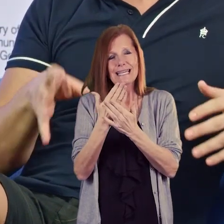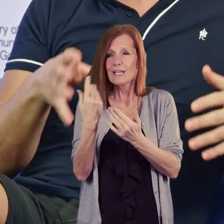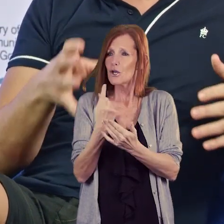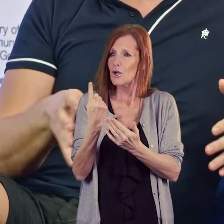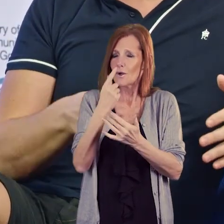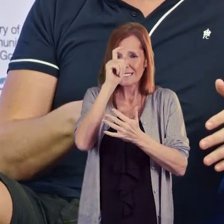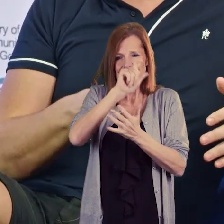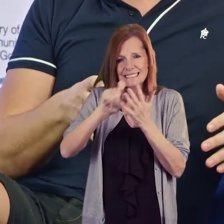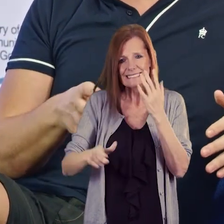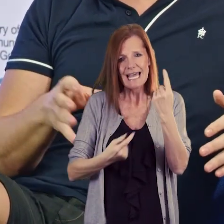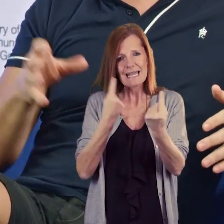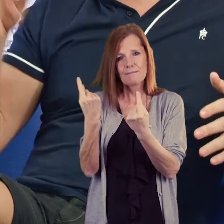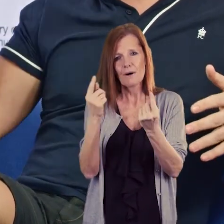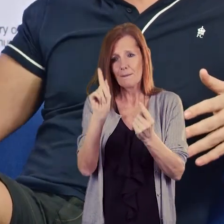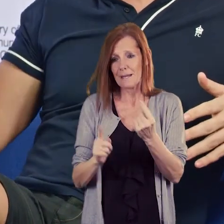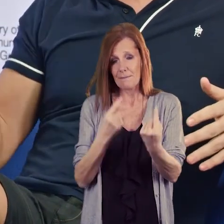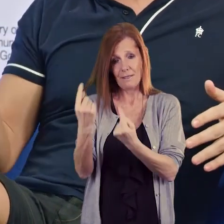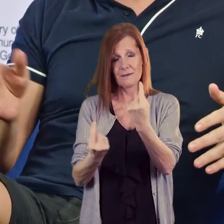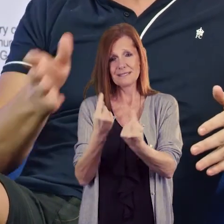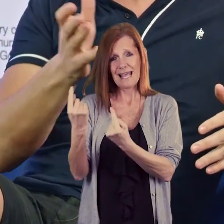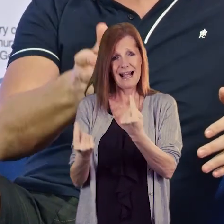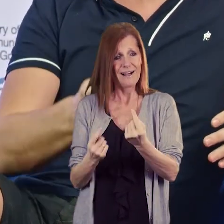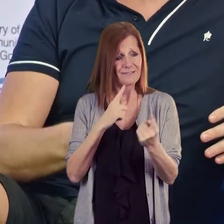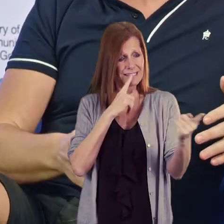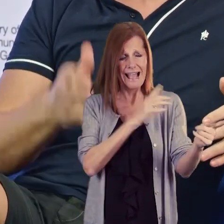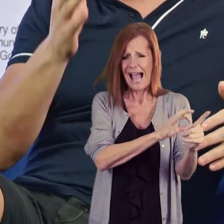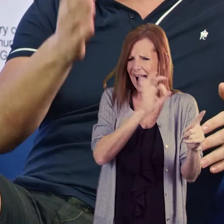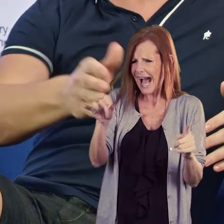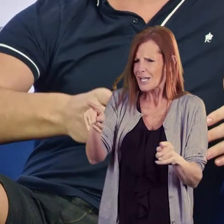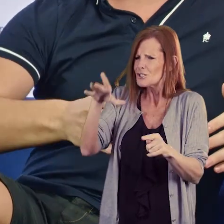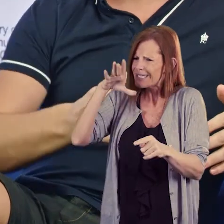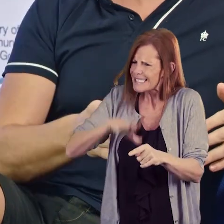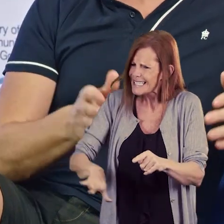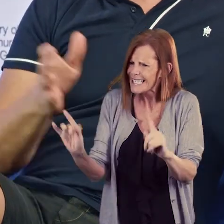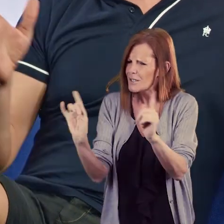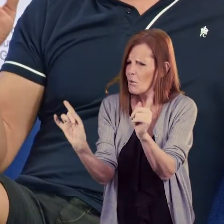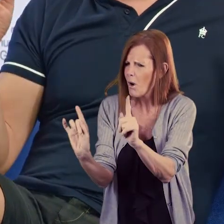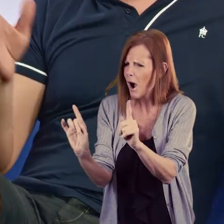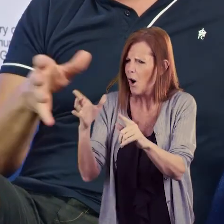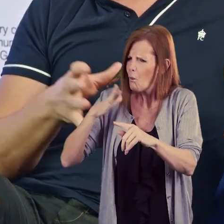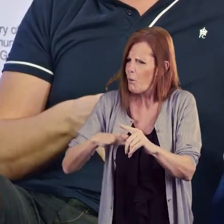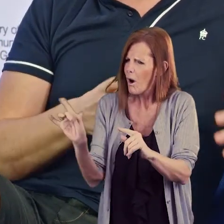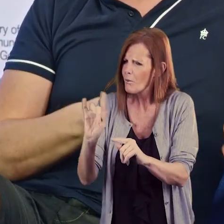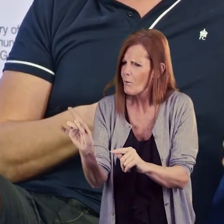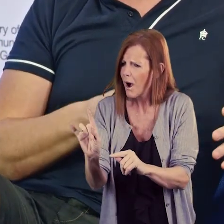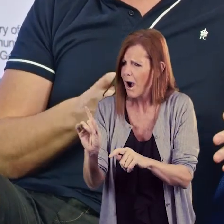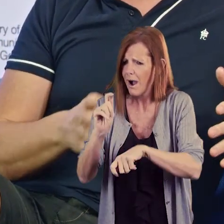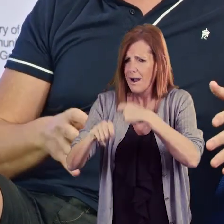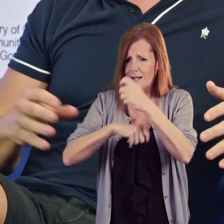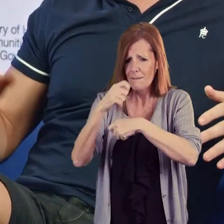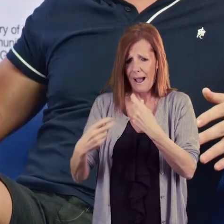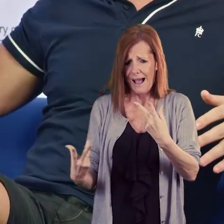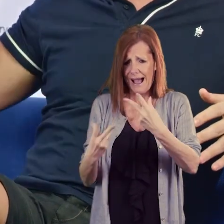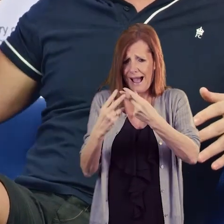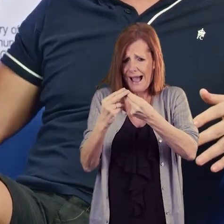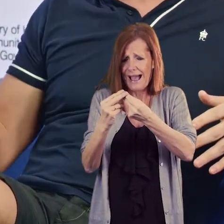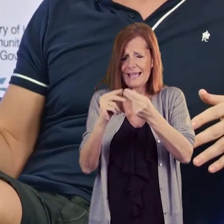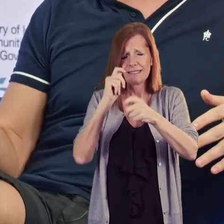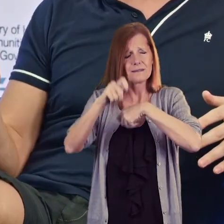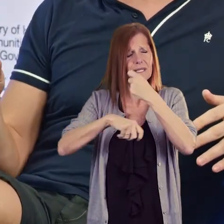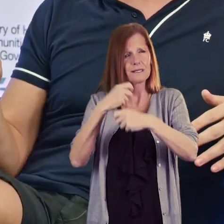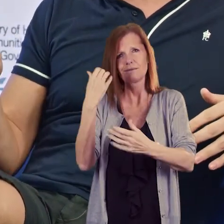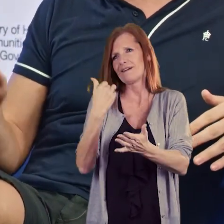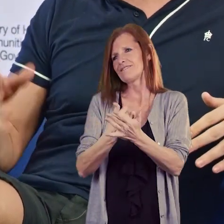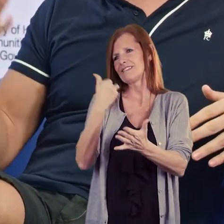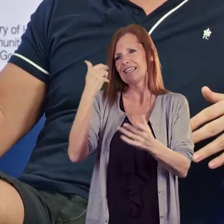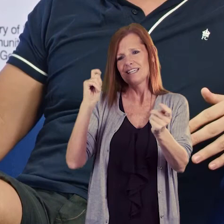themselves, people with disabilities, and Mick just going, what is it you need? What is it you want? And he's combined these two wonderful things to make some